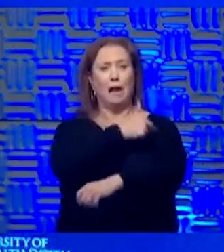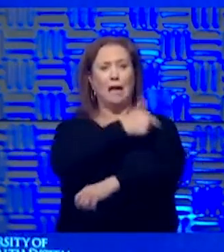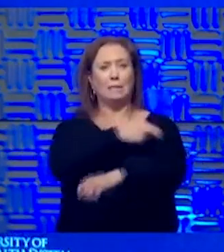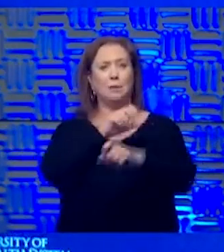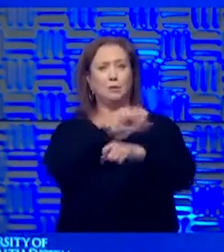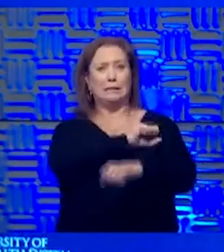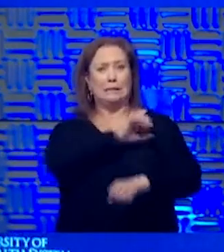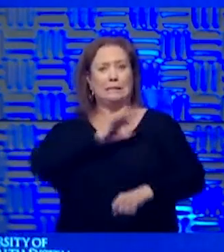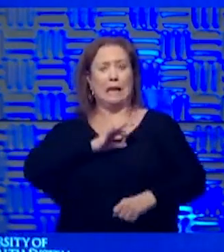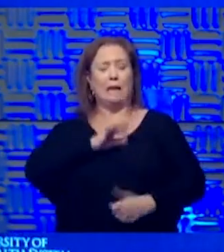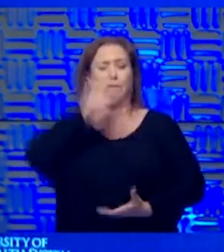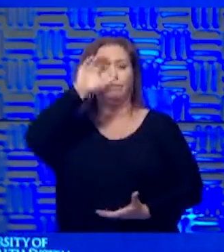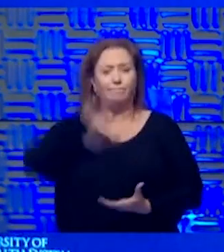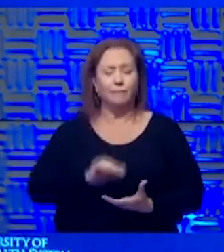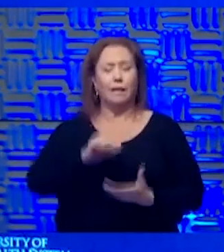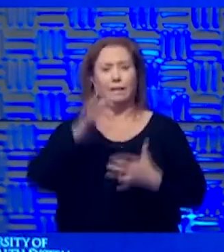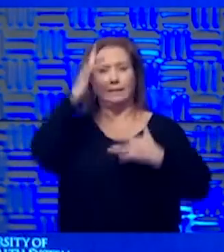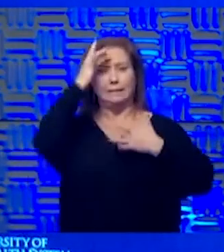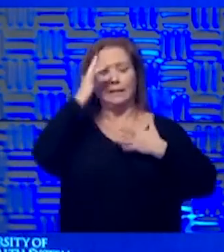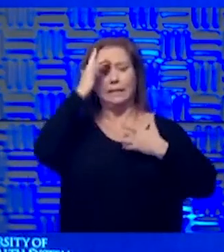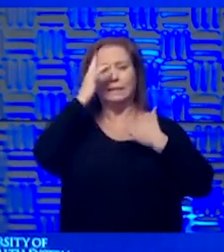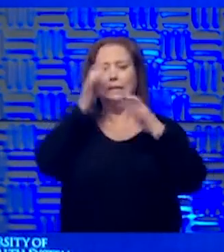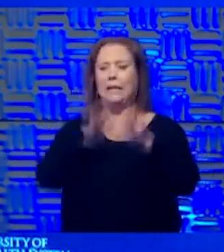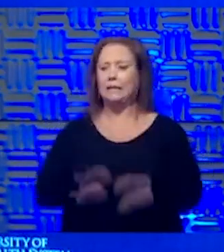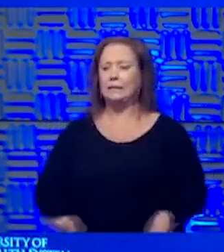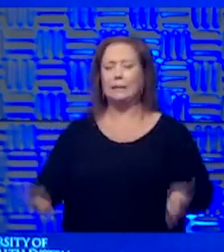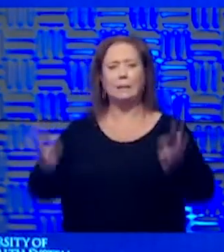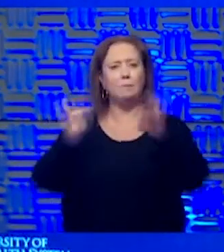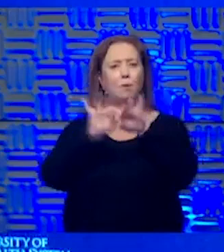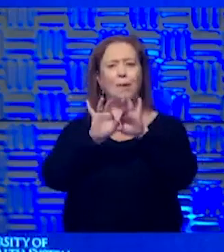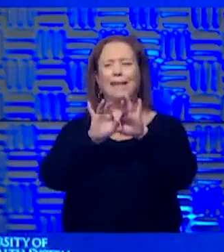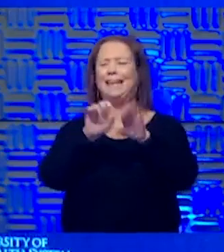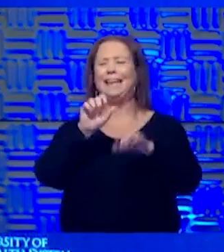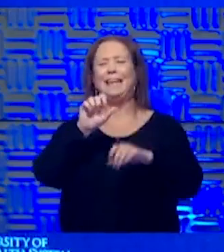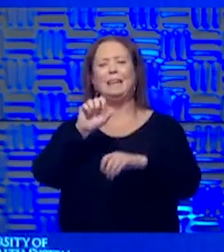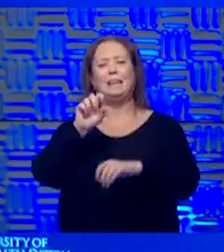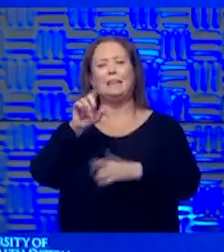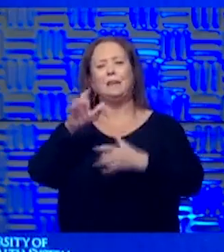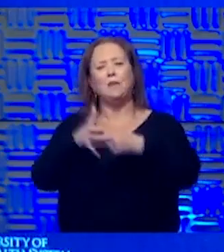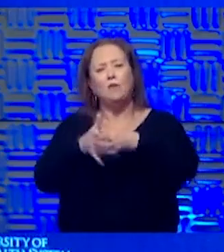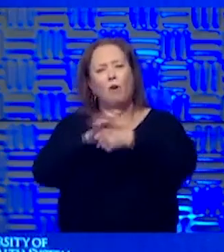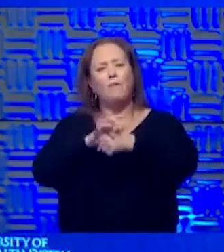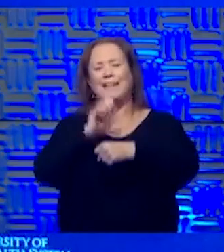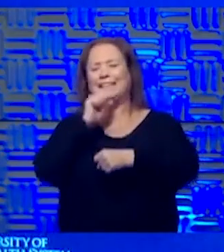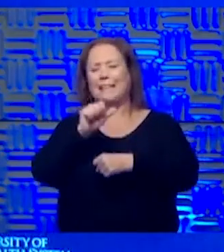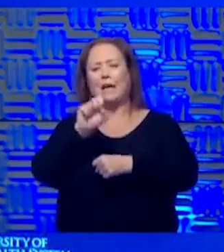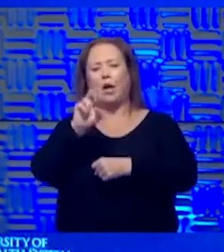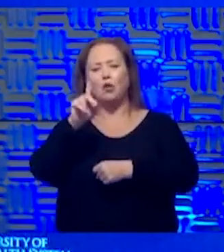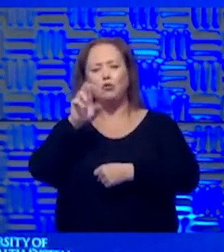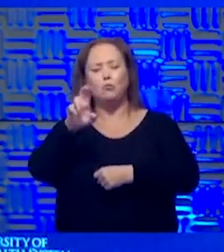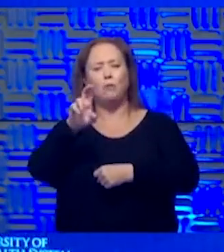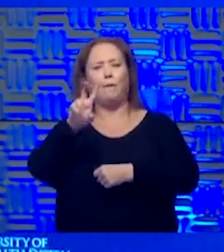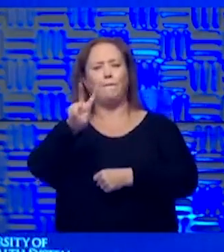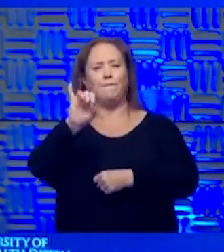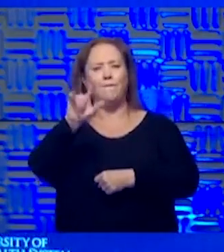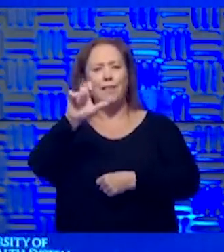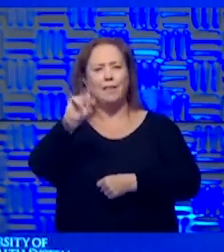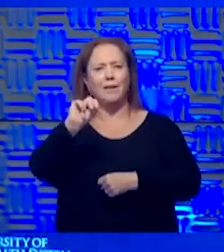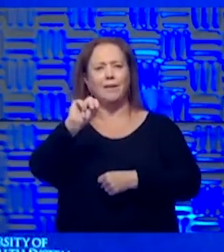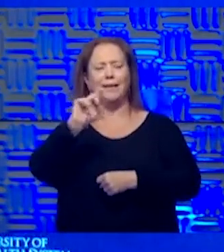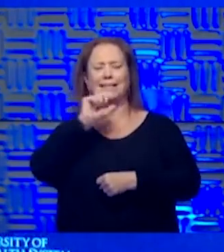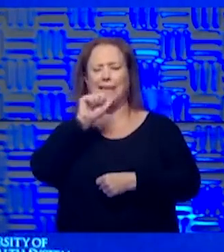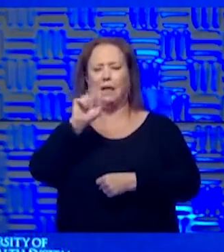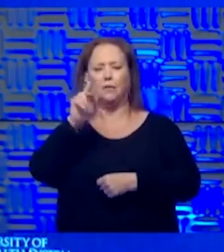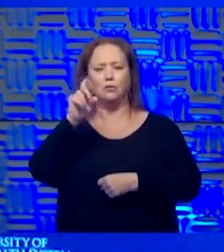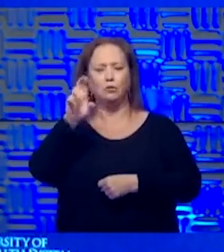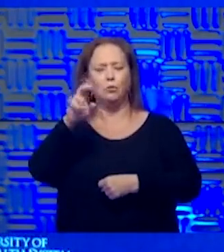it's really important for us to remember that this virus is not a supervillain or a superhero. All you really need to do is the good basics